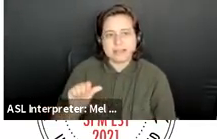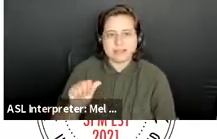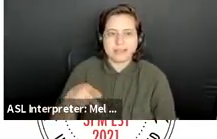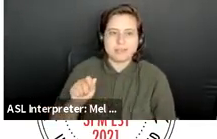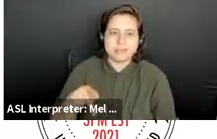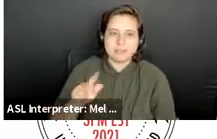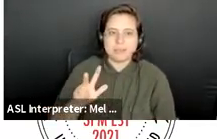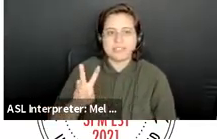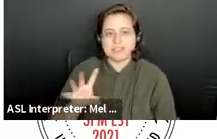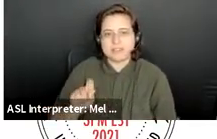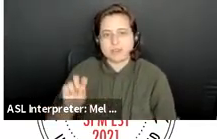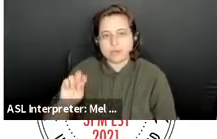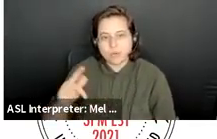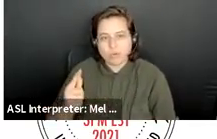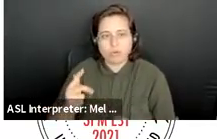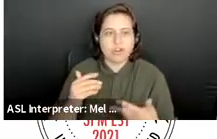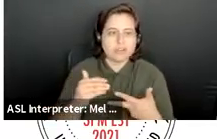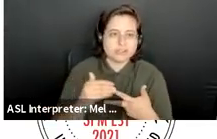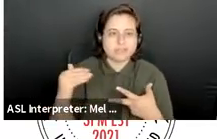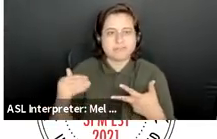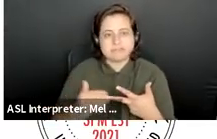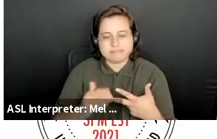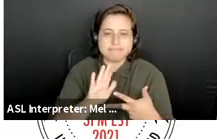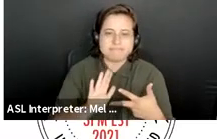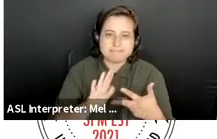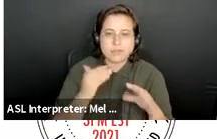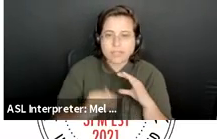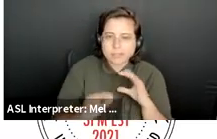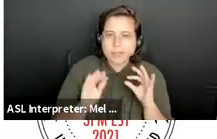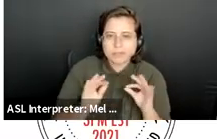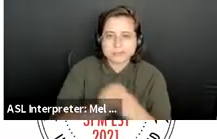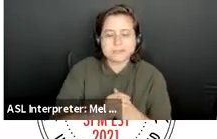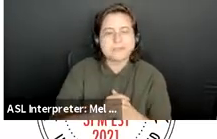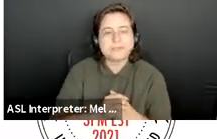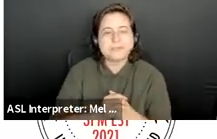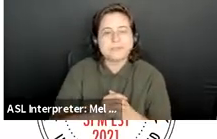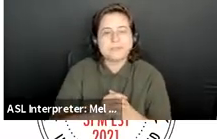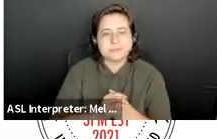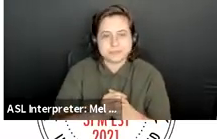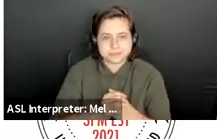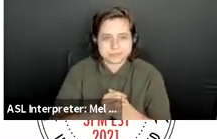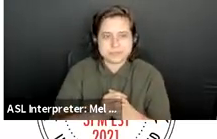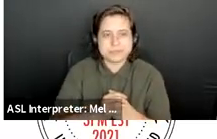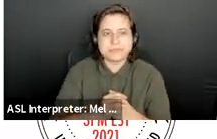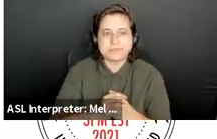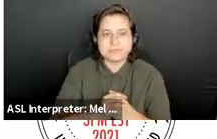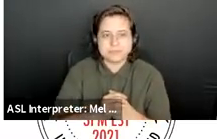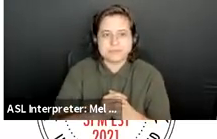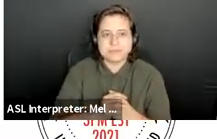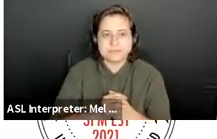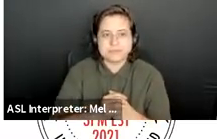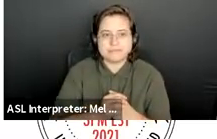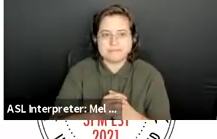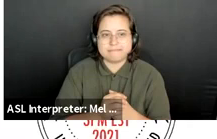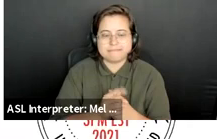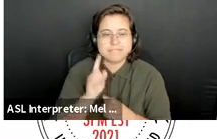kbradley@apap365.org or Najin and Heather at their email addresses that you see here, and Matthew and Elizabeth at their email addresses here.